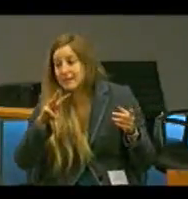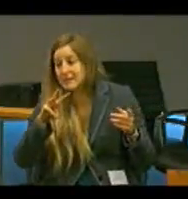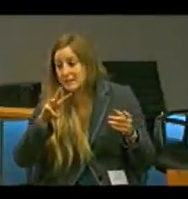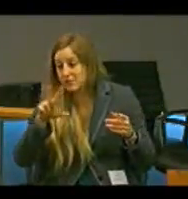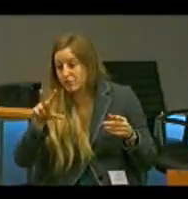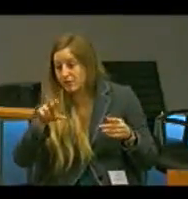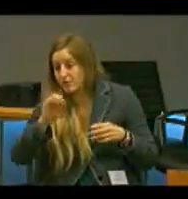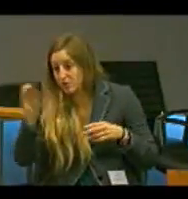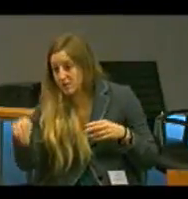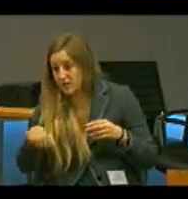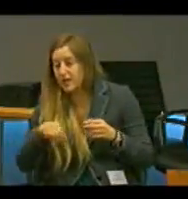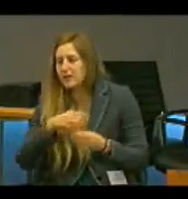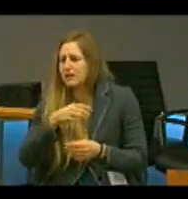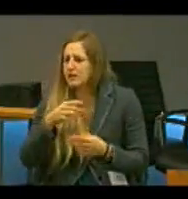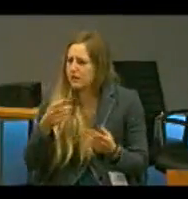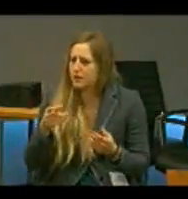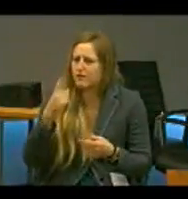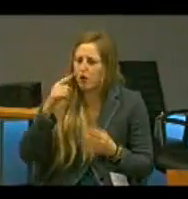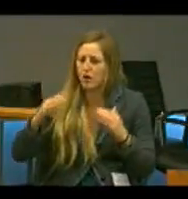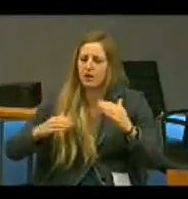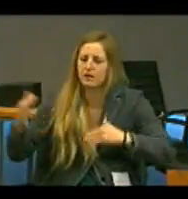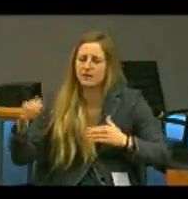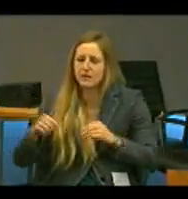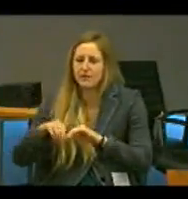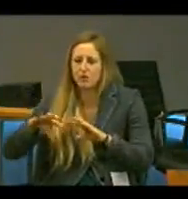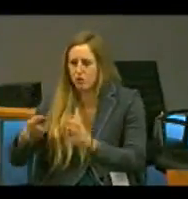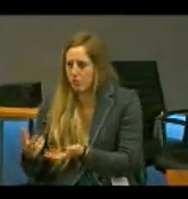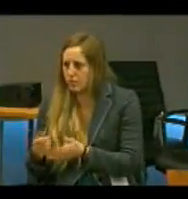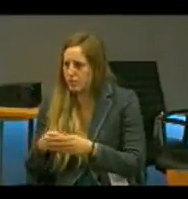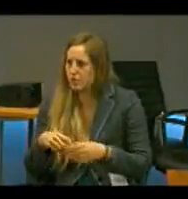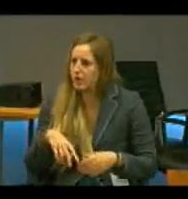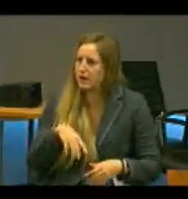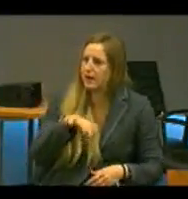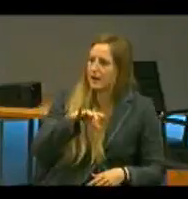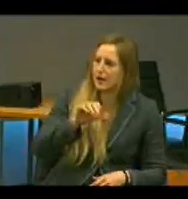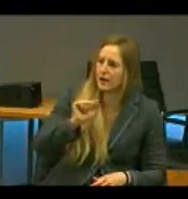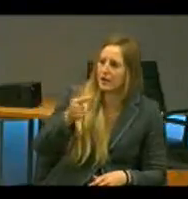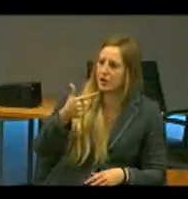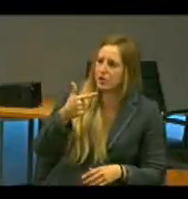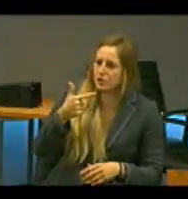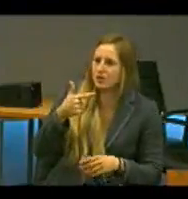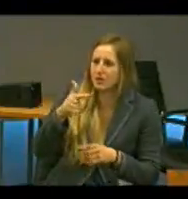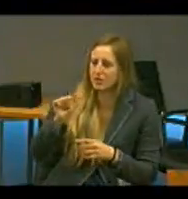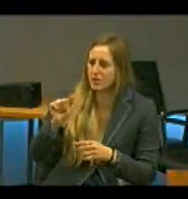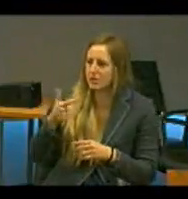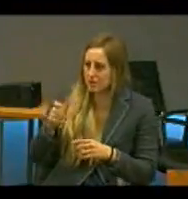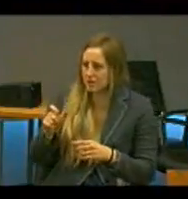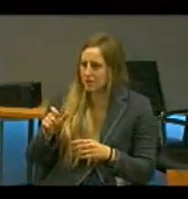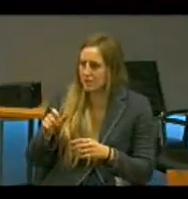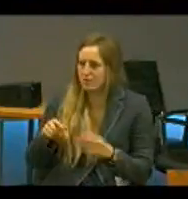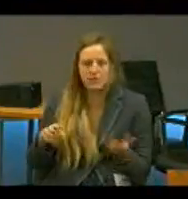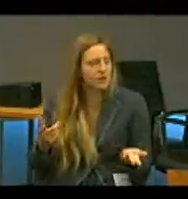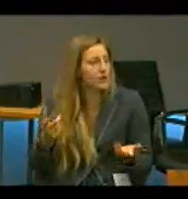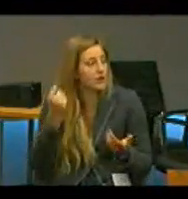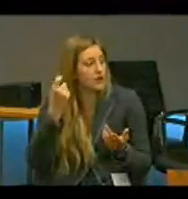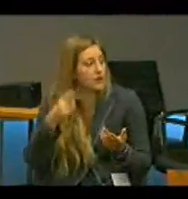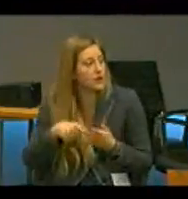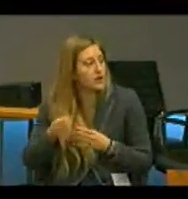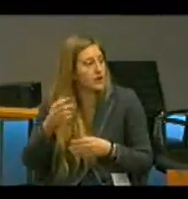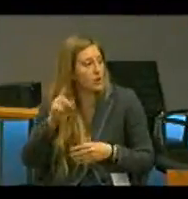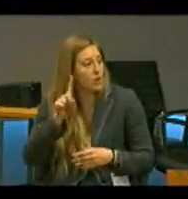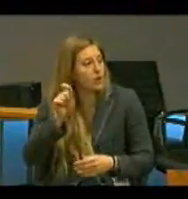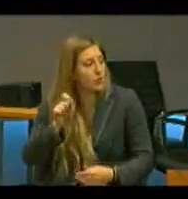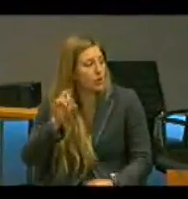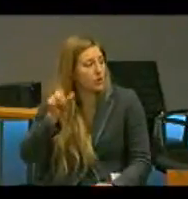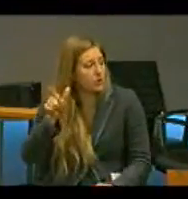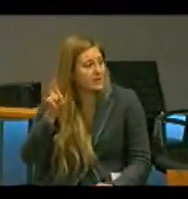for DG, the disadvantaged group. Thus, AG's pass rate is 1.27 times or